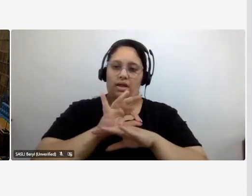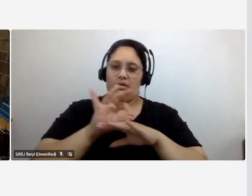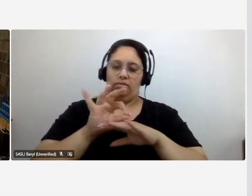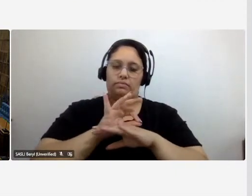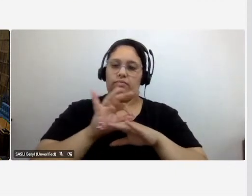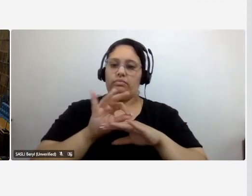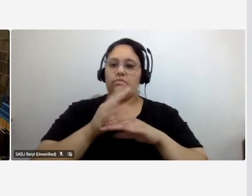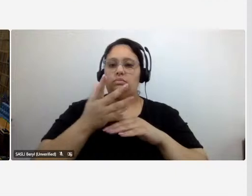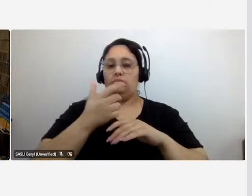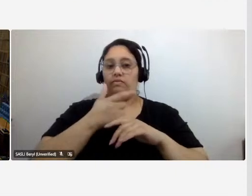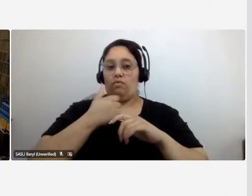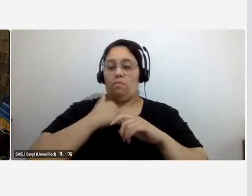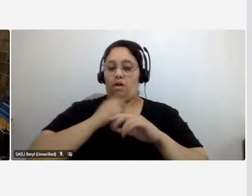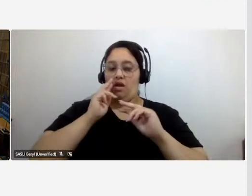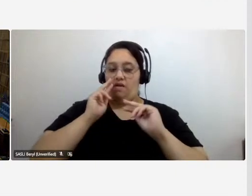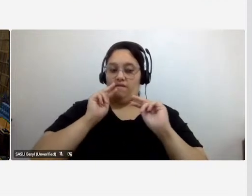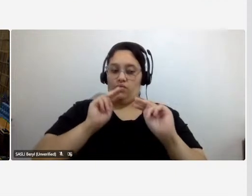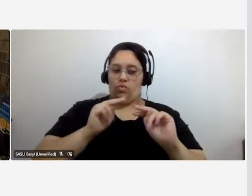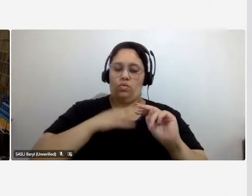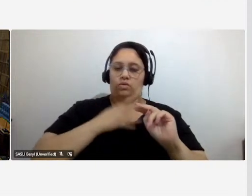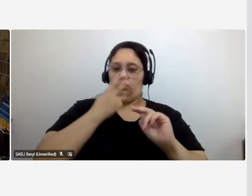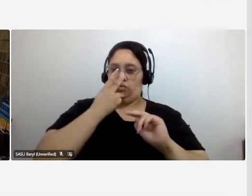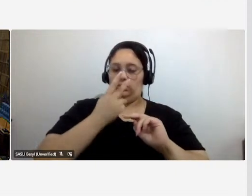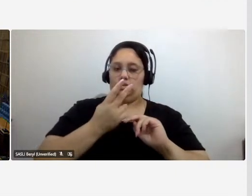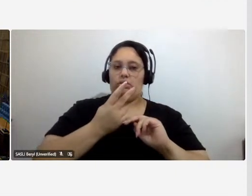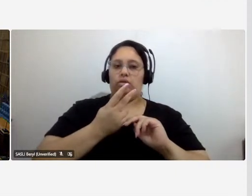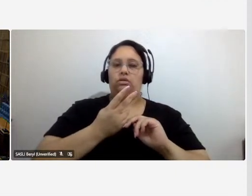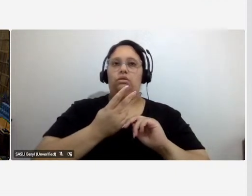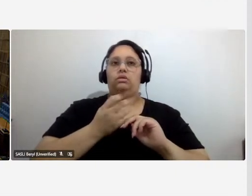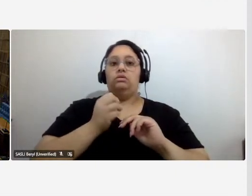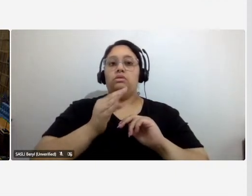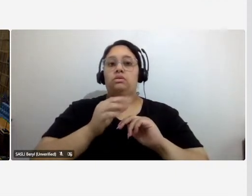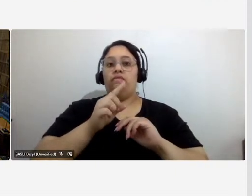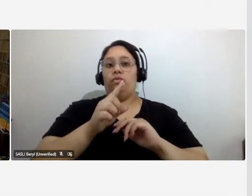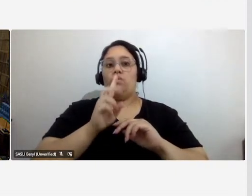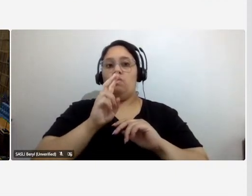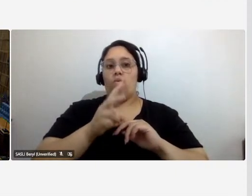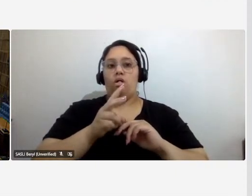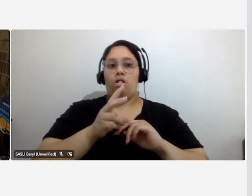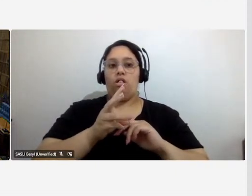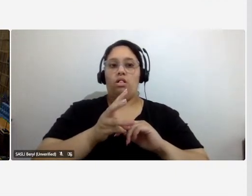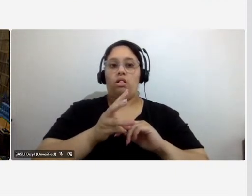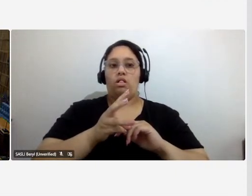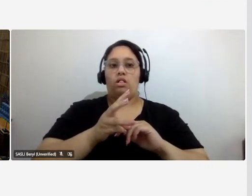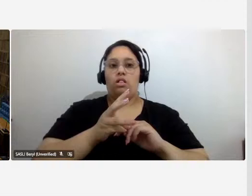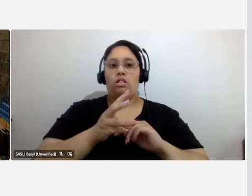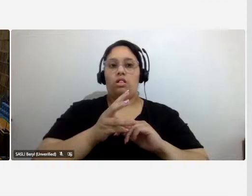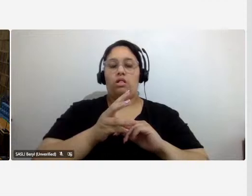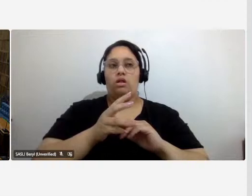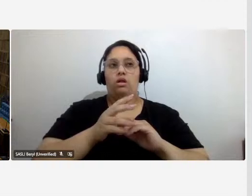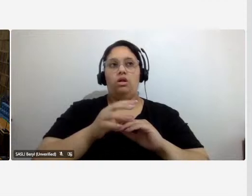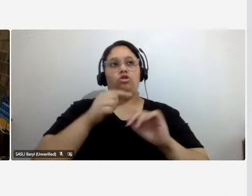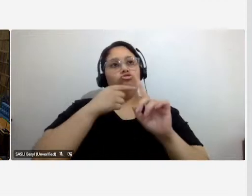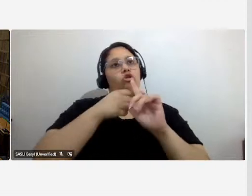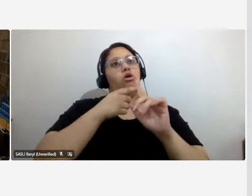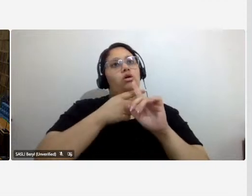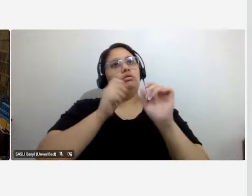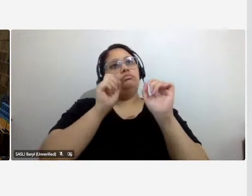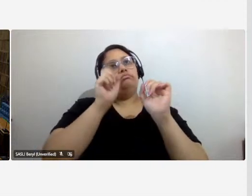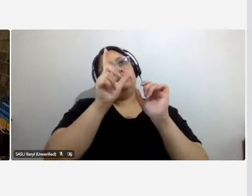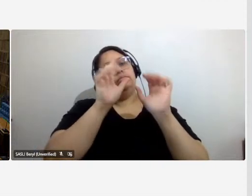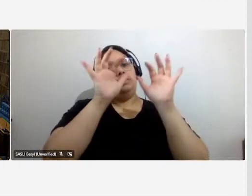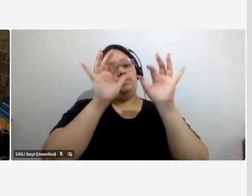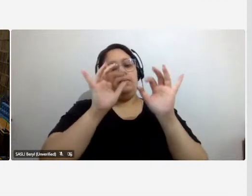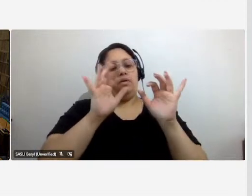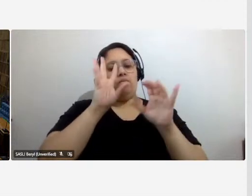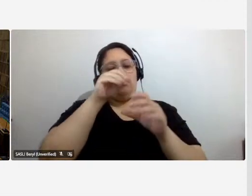from my view, would like to see is, if you're going to reach X number of people with, let's say,